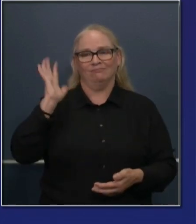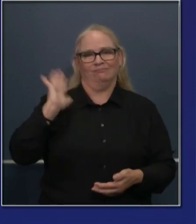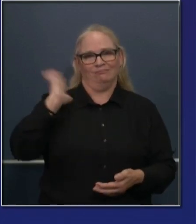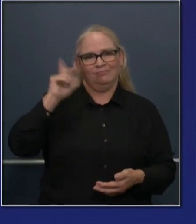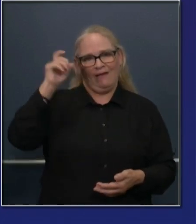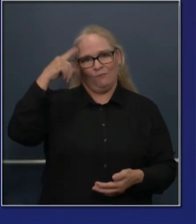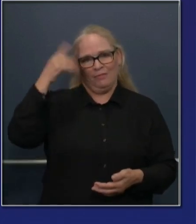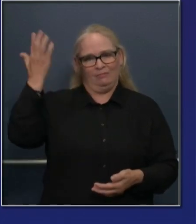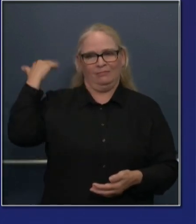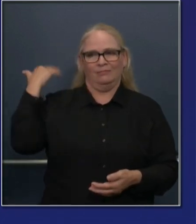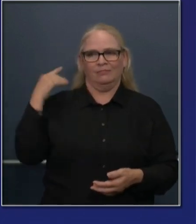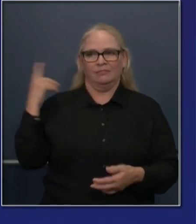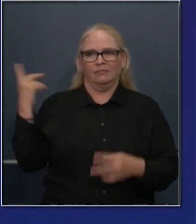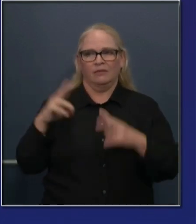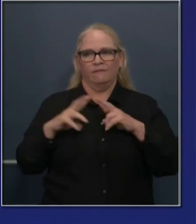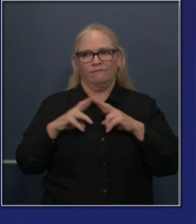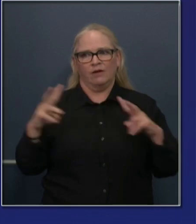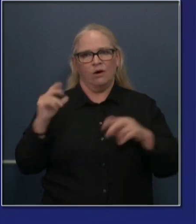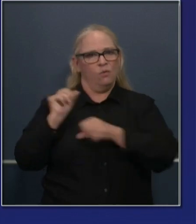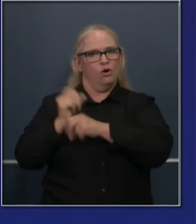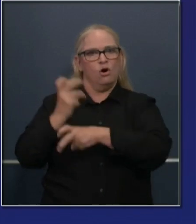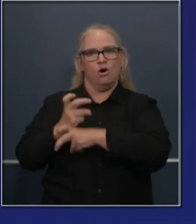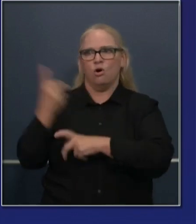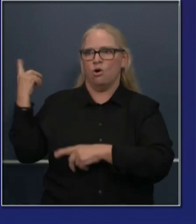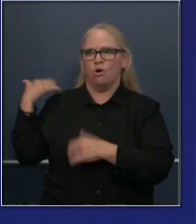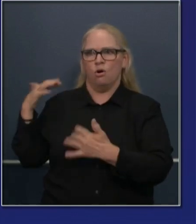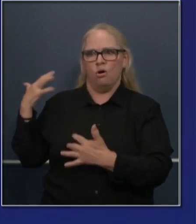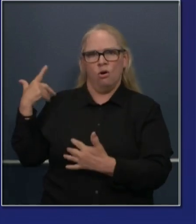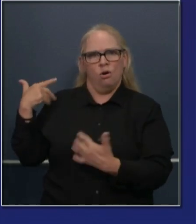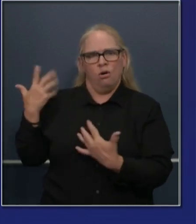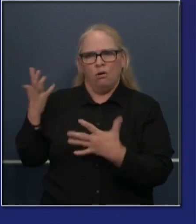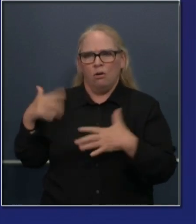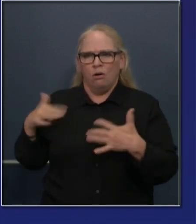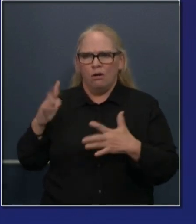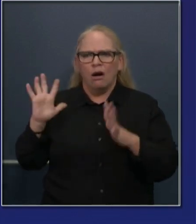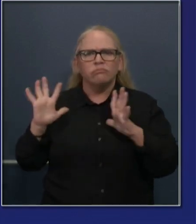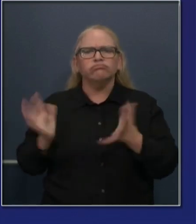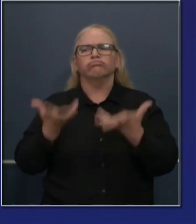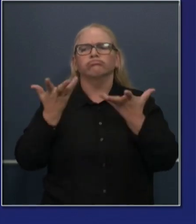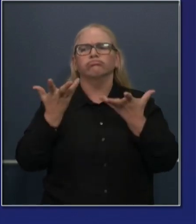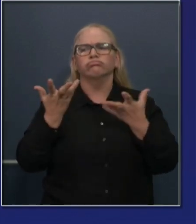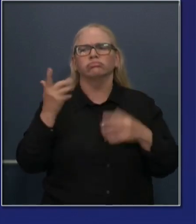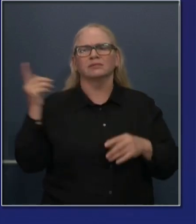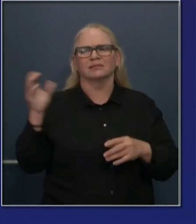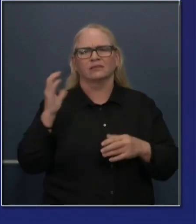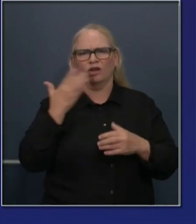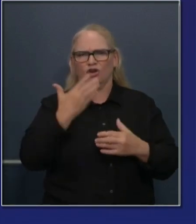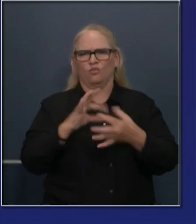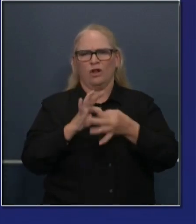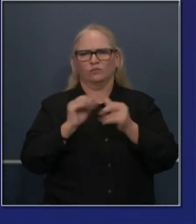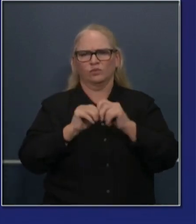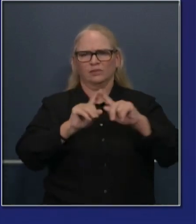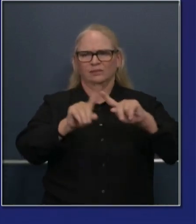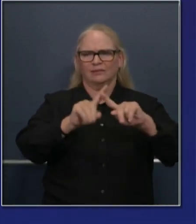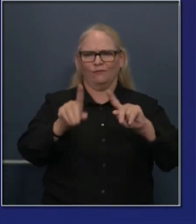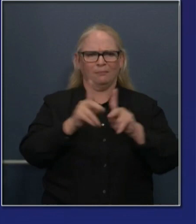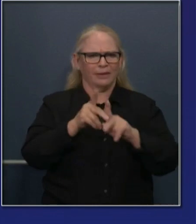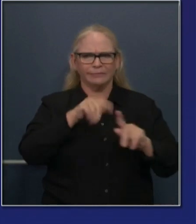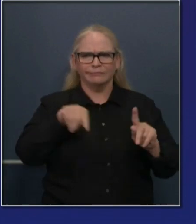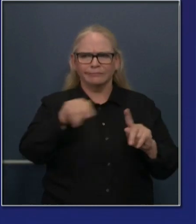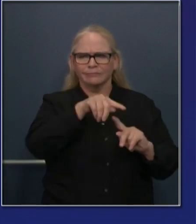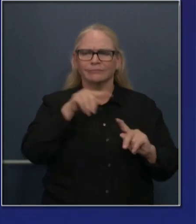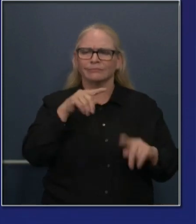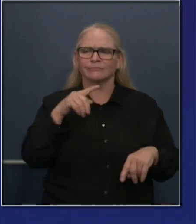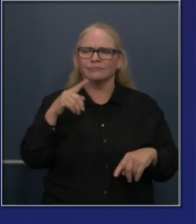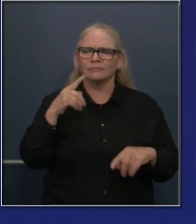of the pooled testing efforts and has had strong relationship that he's been able to coordinate